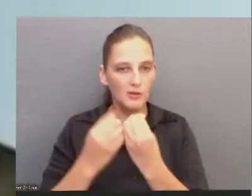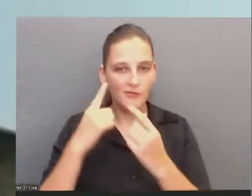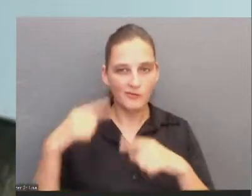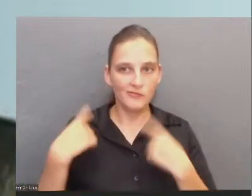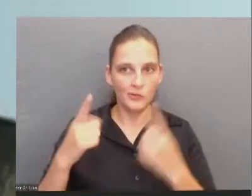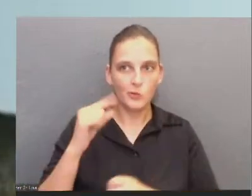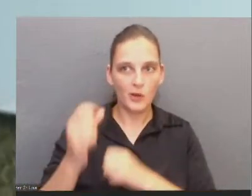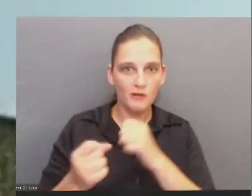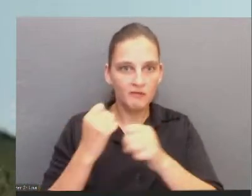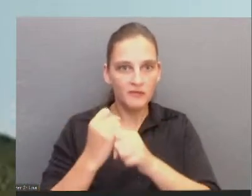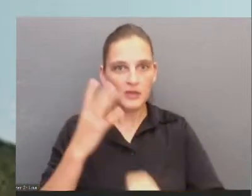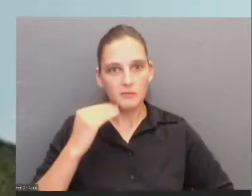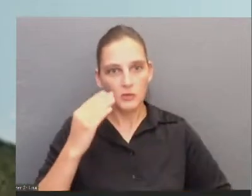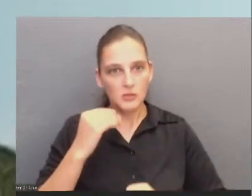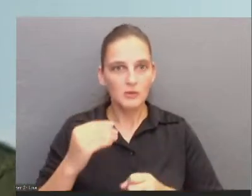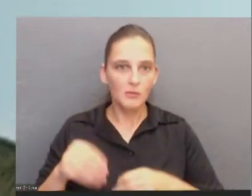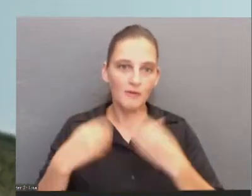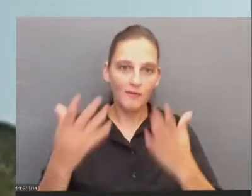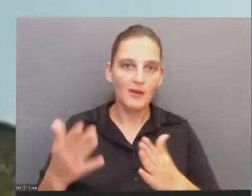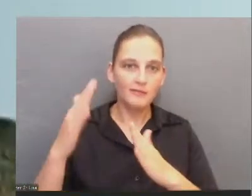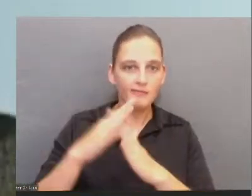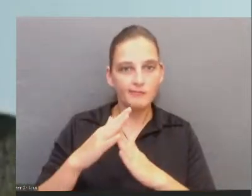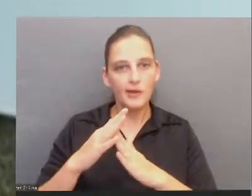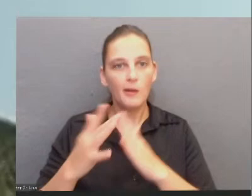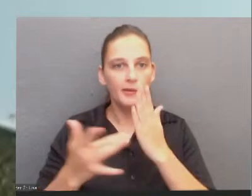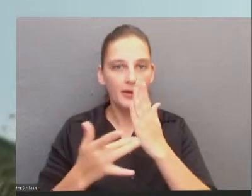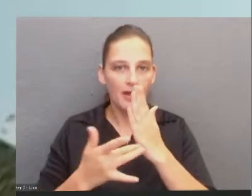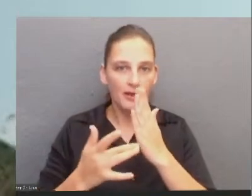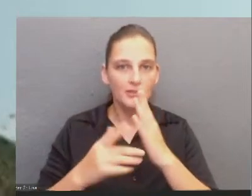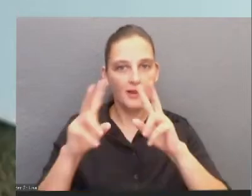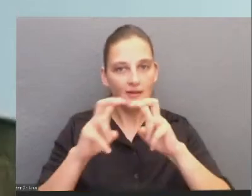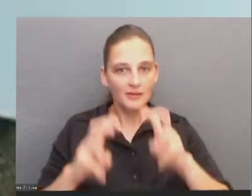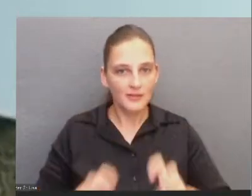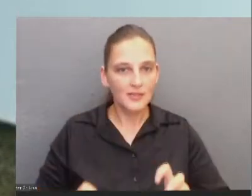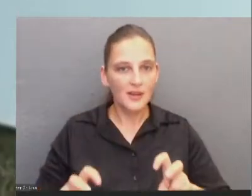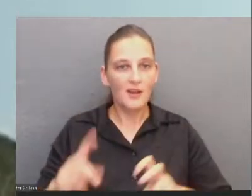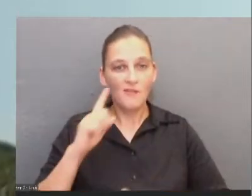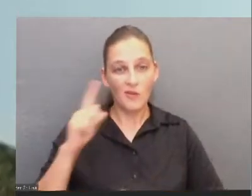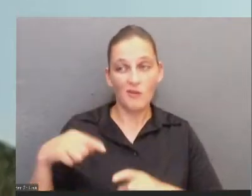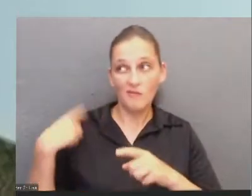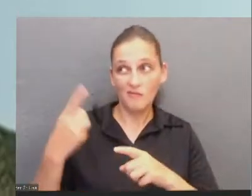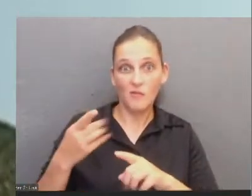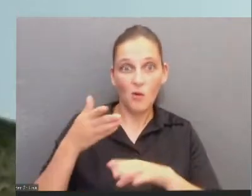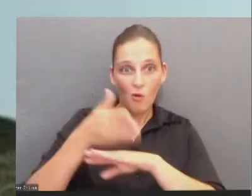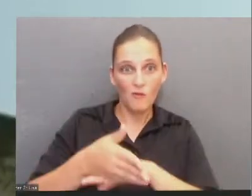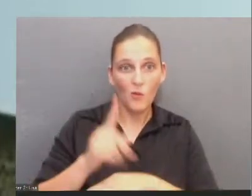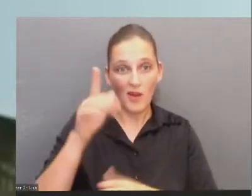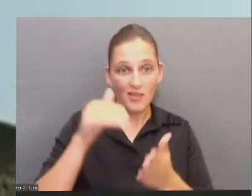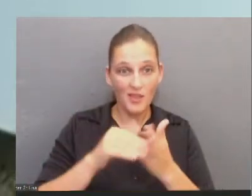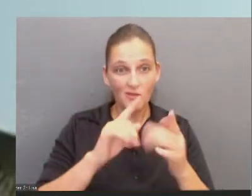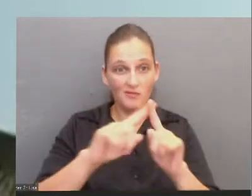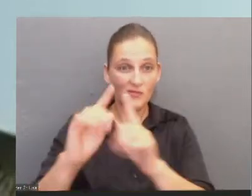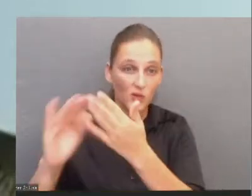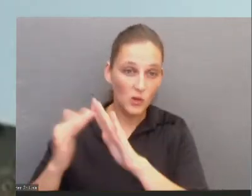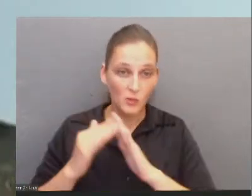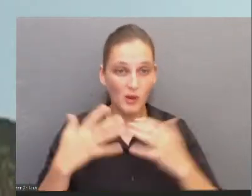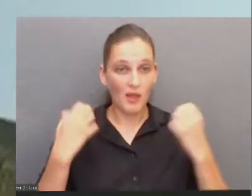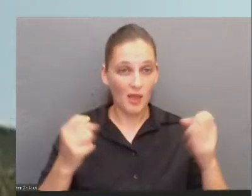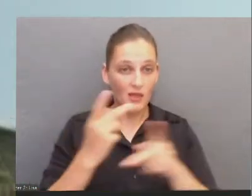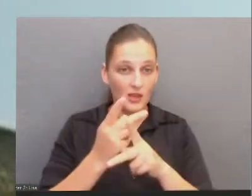leading-edge technology, data analytics, and support services for over 1,000 community healthcare sites, reaching nearly 6 million